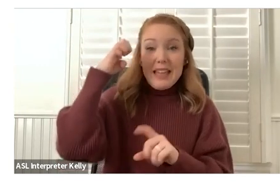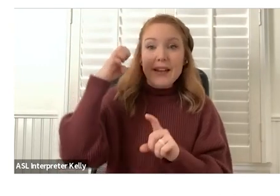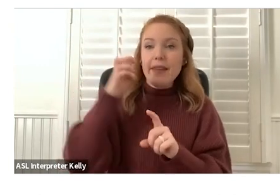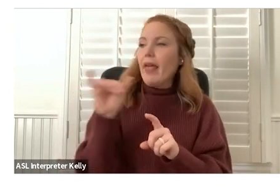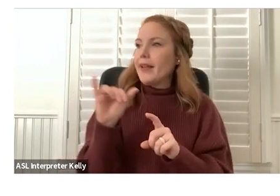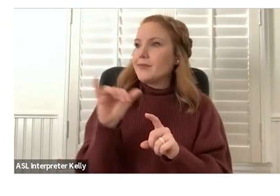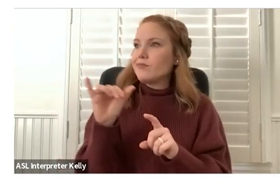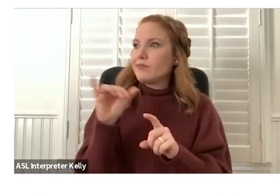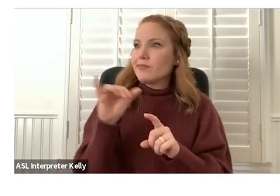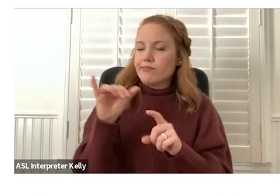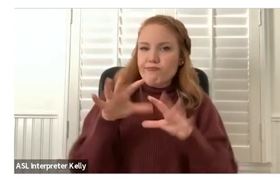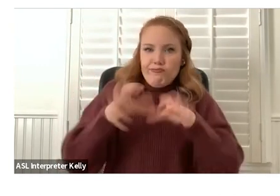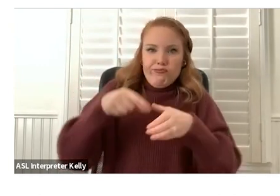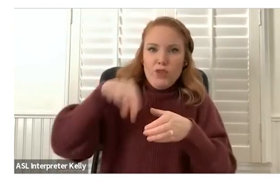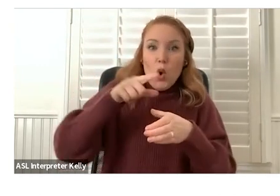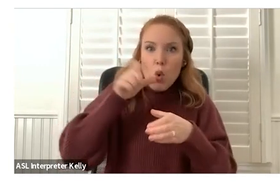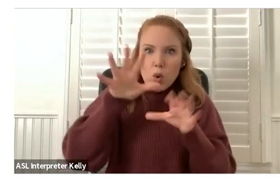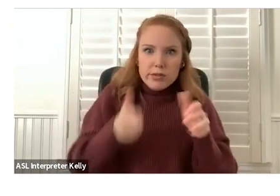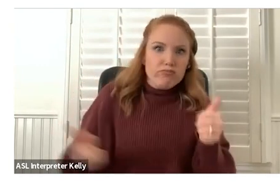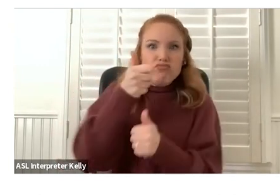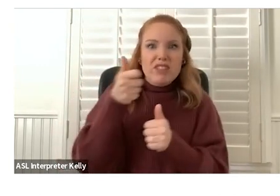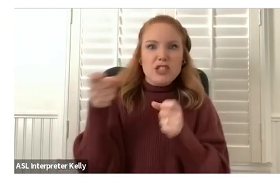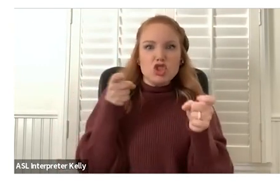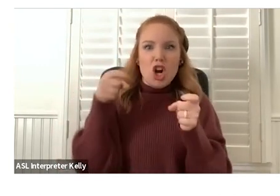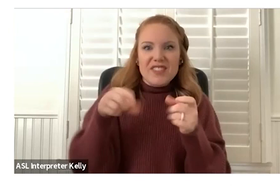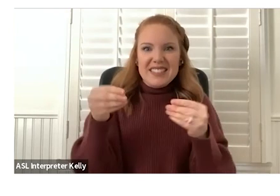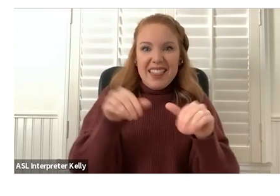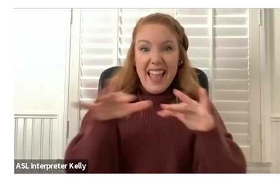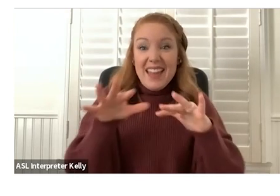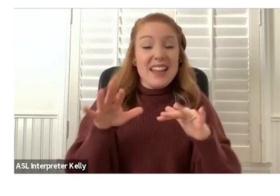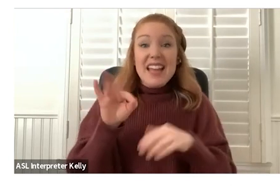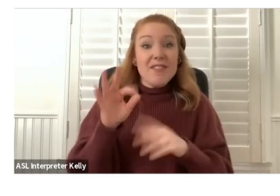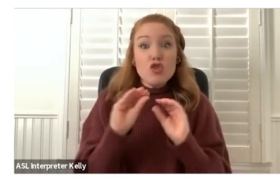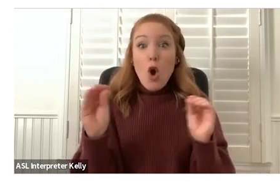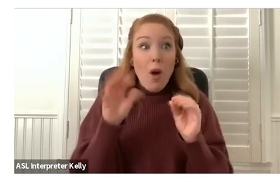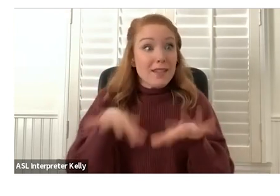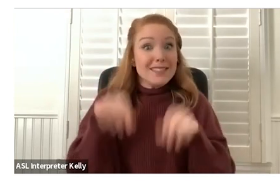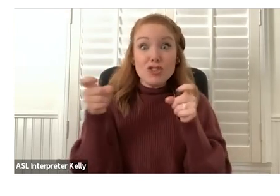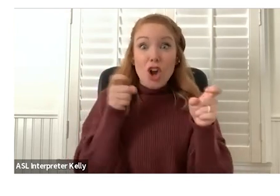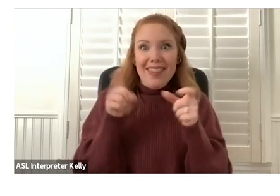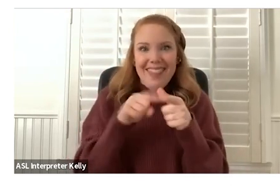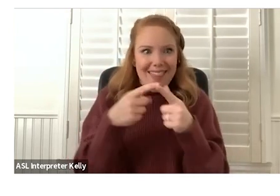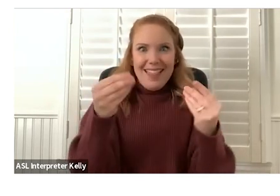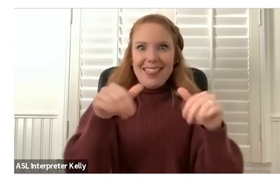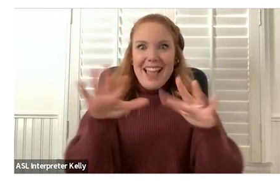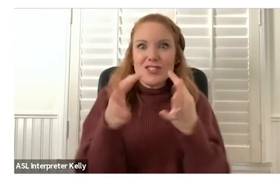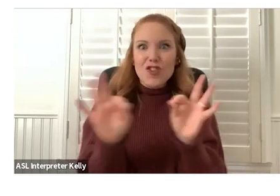it, Pope Nicholas says, invade, search out, capture, vanquish, and subdue all Saracens, which is a reference to the Muslims of the